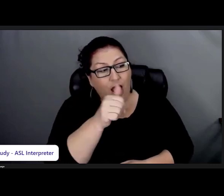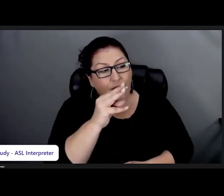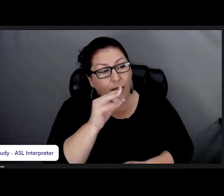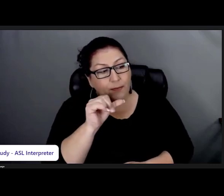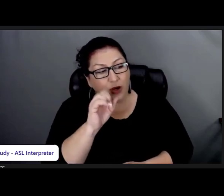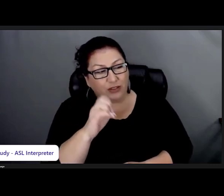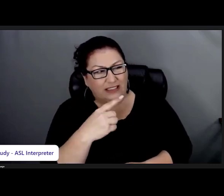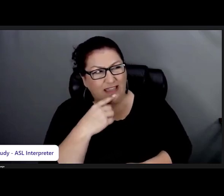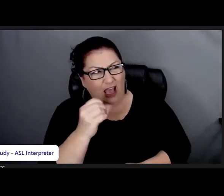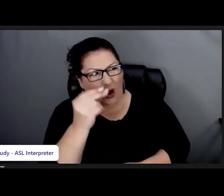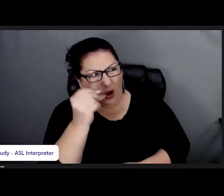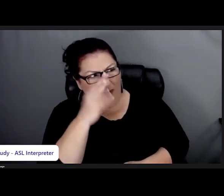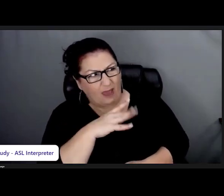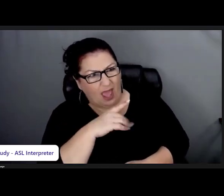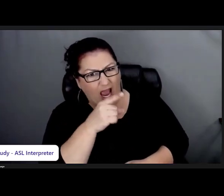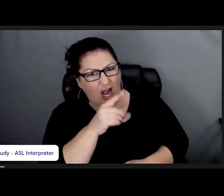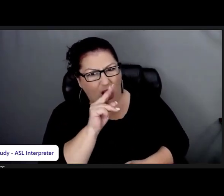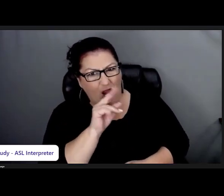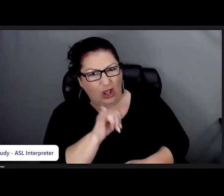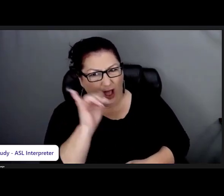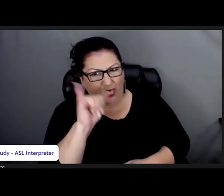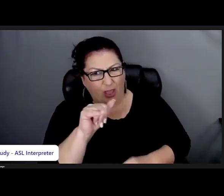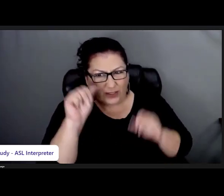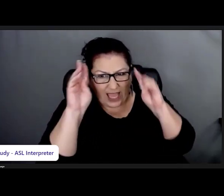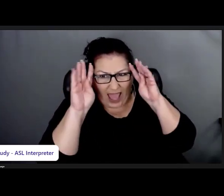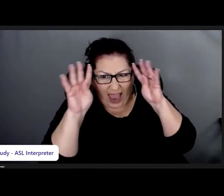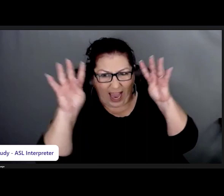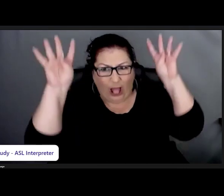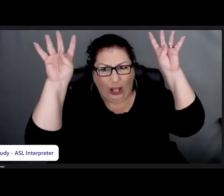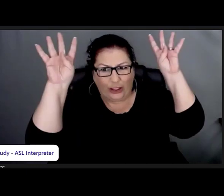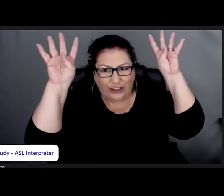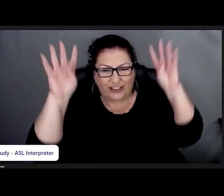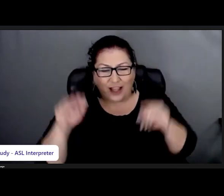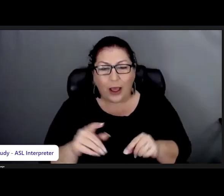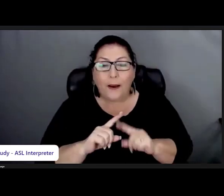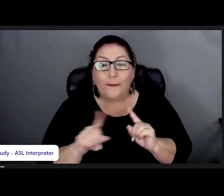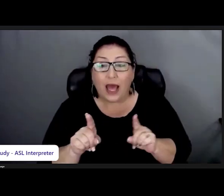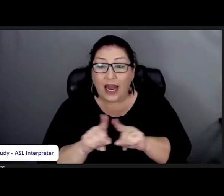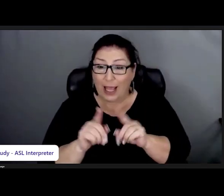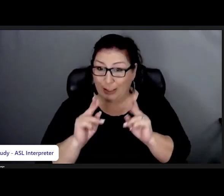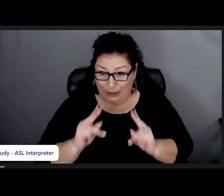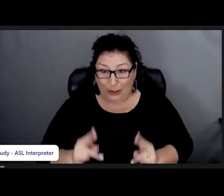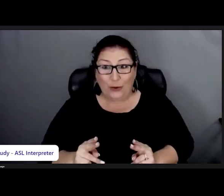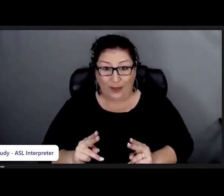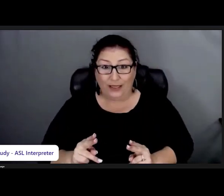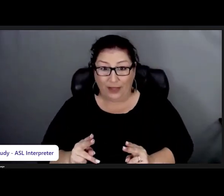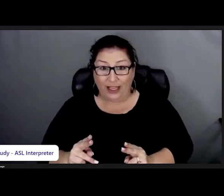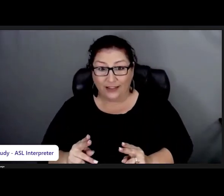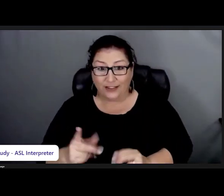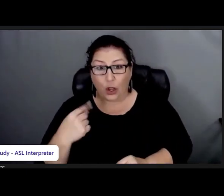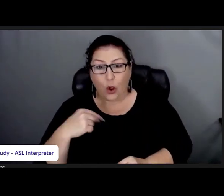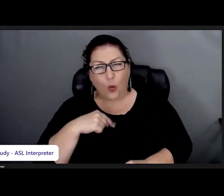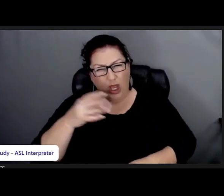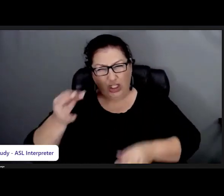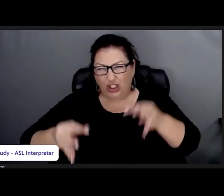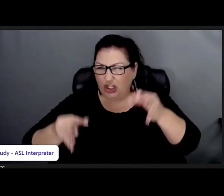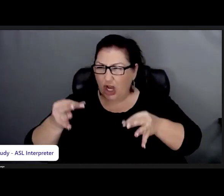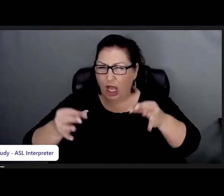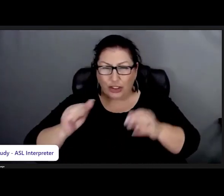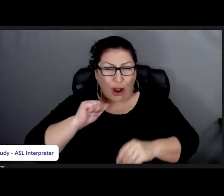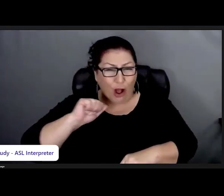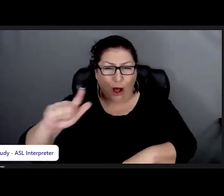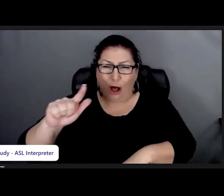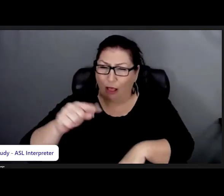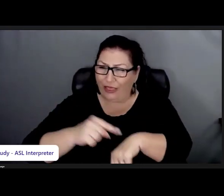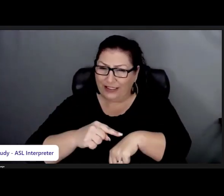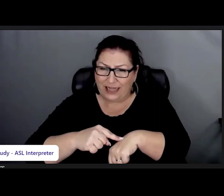oh man, would you look at those antlers? But as human beings, we judge all the time.